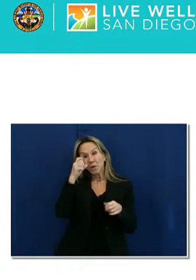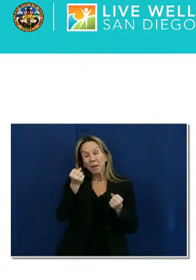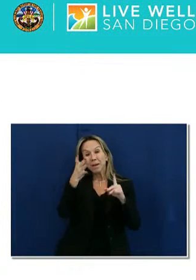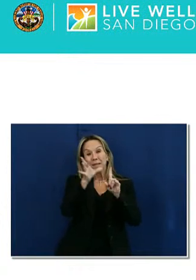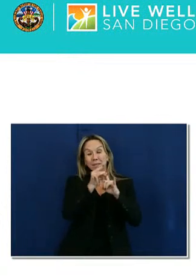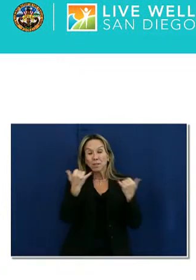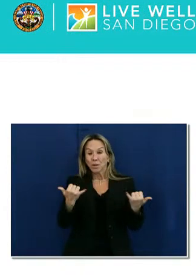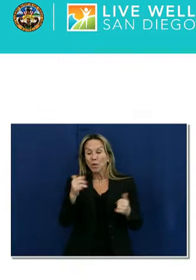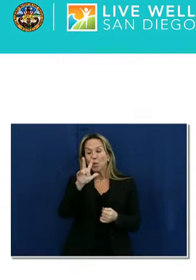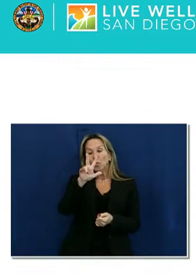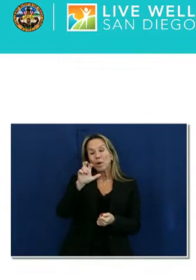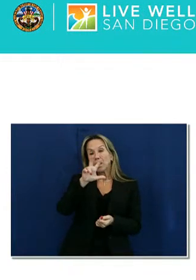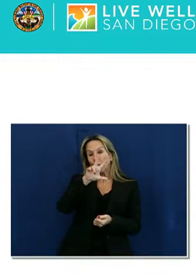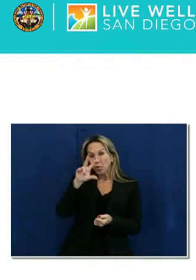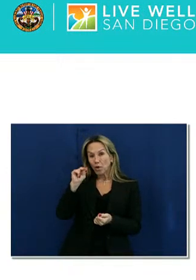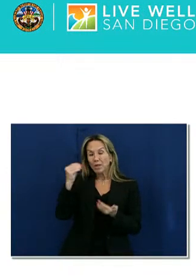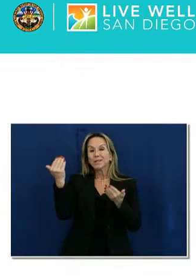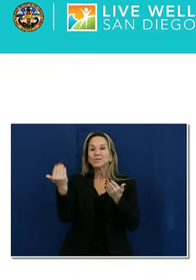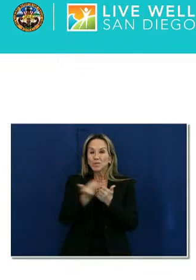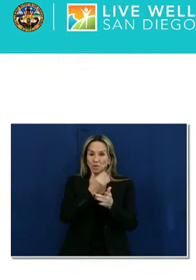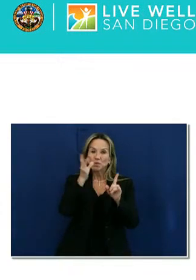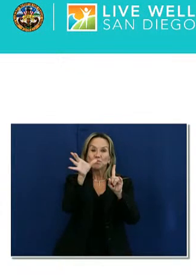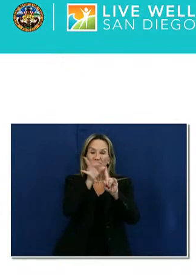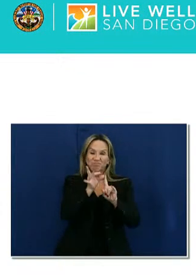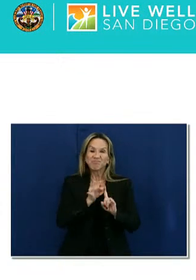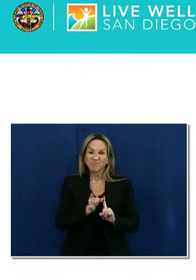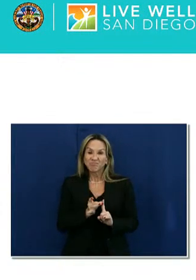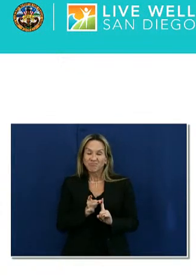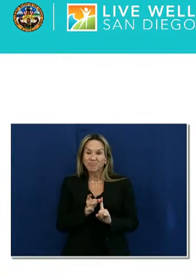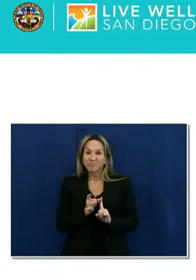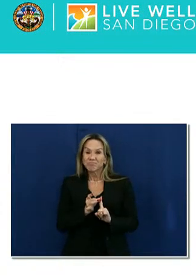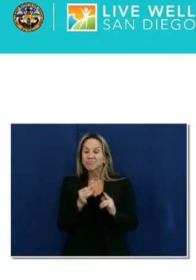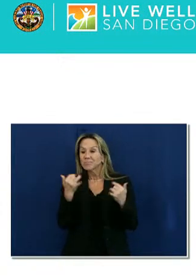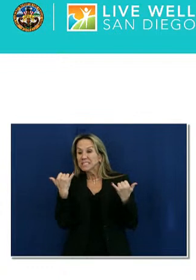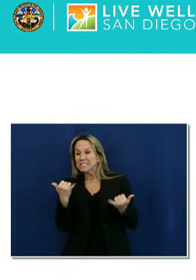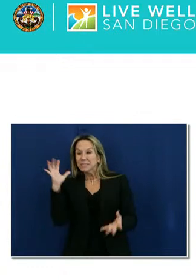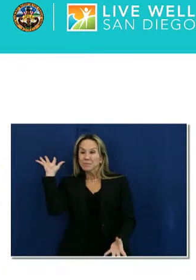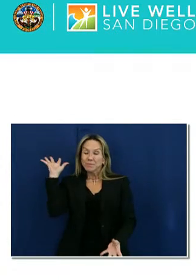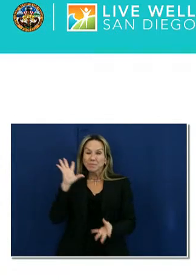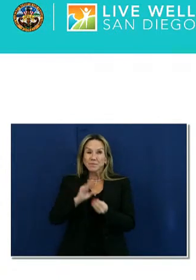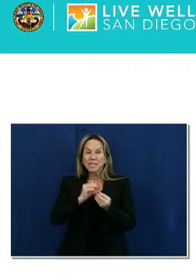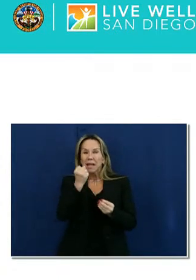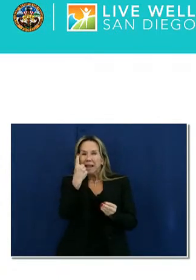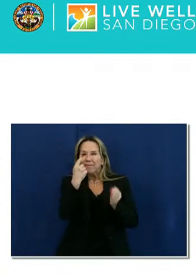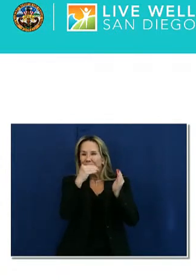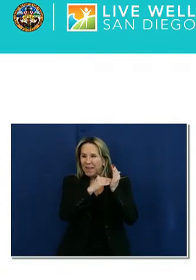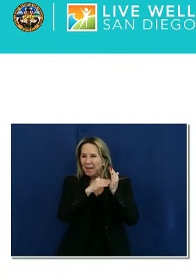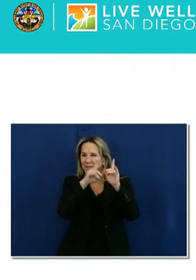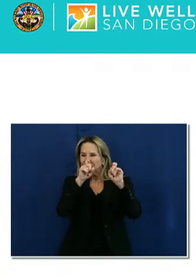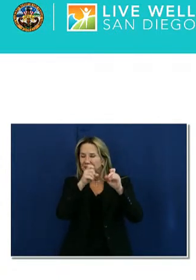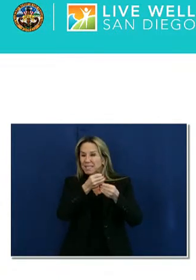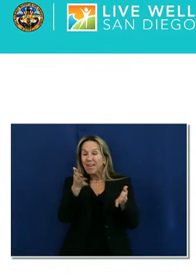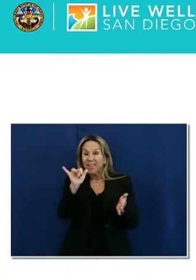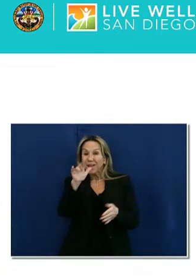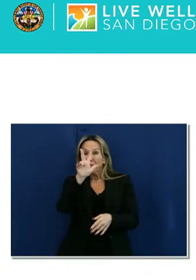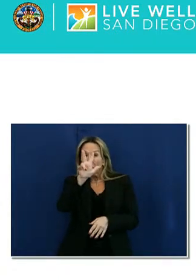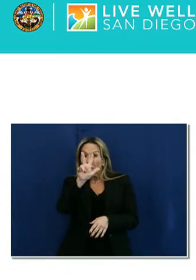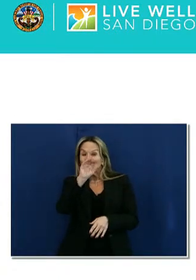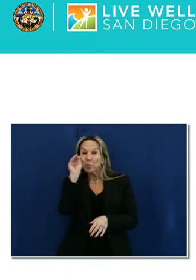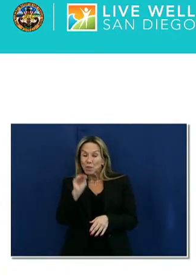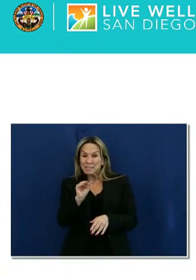report 330 new positive cases out of today's more than 11,000 tests total. Again, that's a 3%